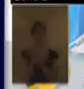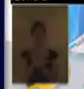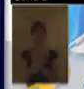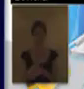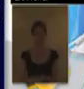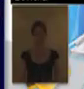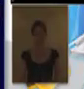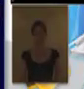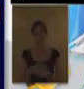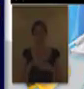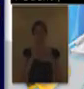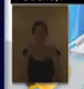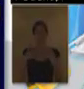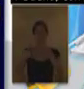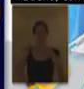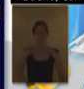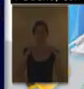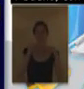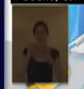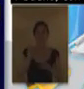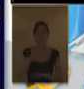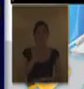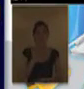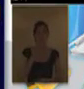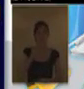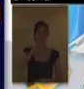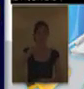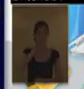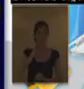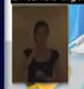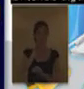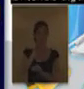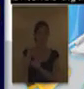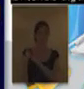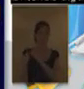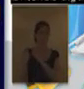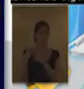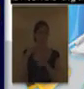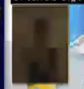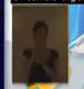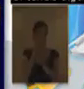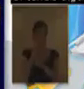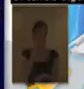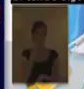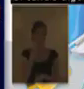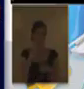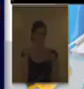And having said that, I bring my presentation to a close. I don't know if you have any questions.